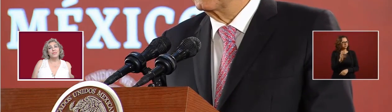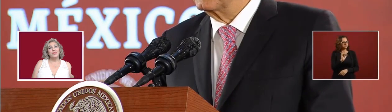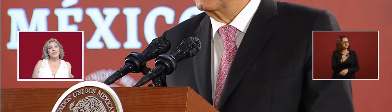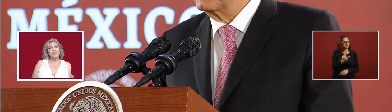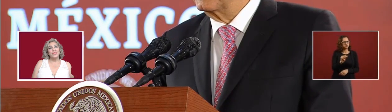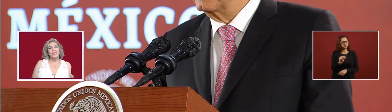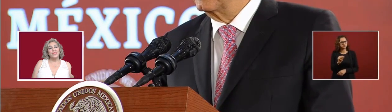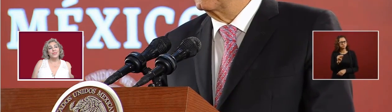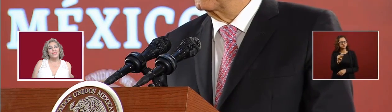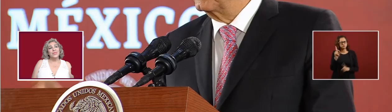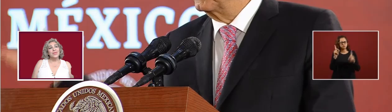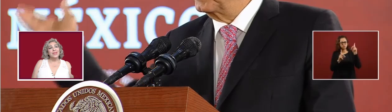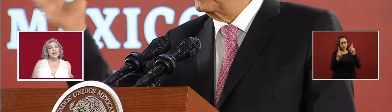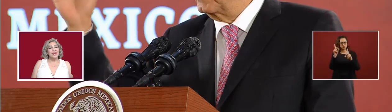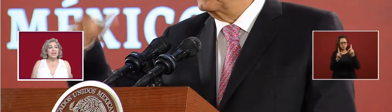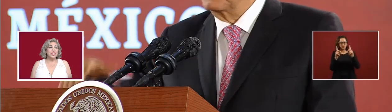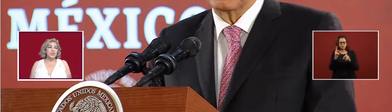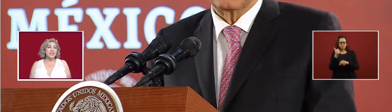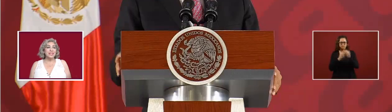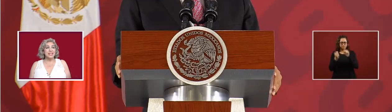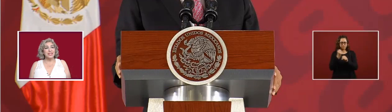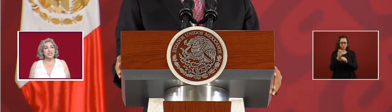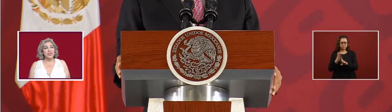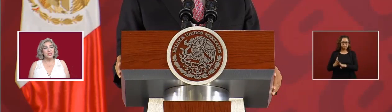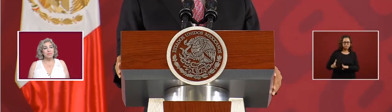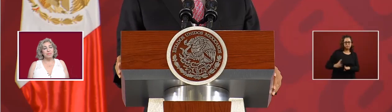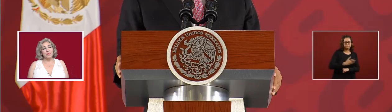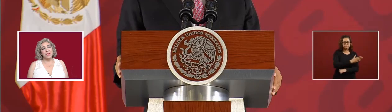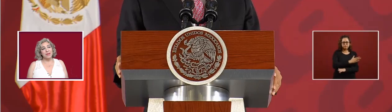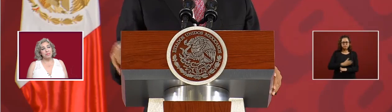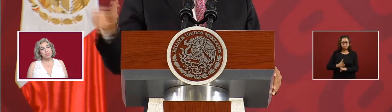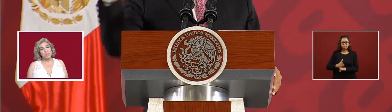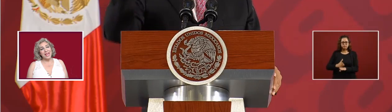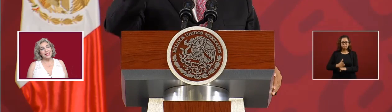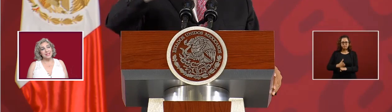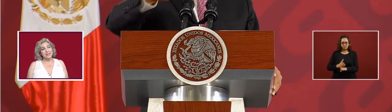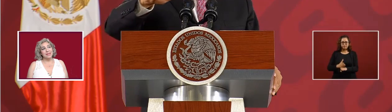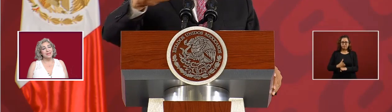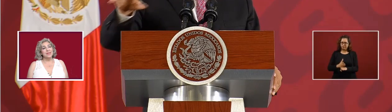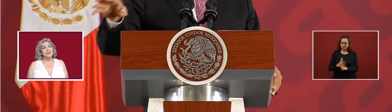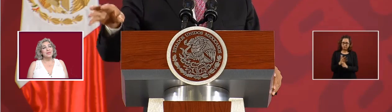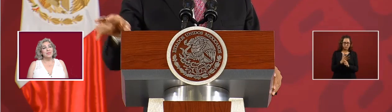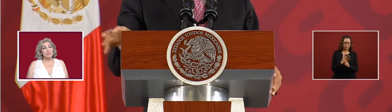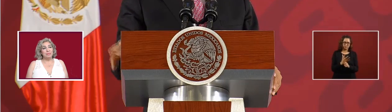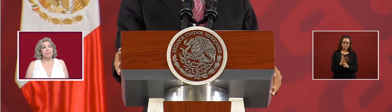during the six year term, uh, past,